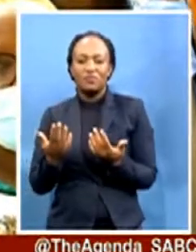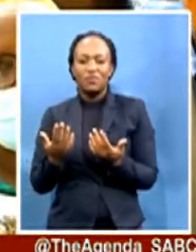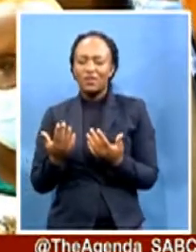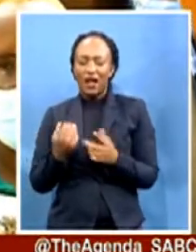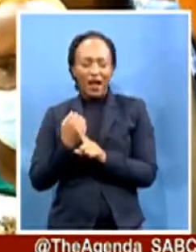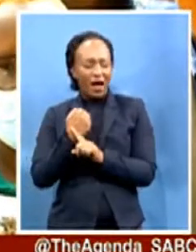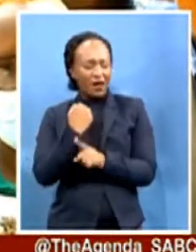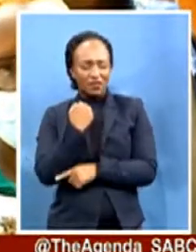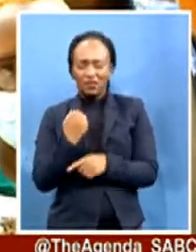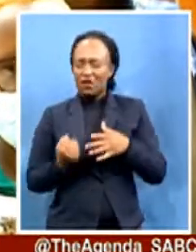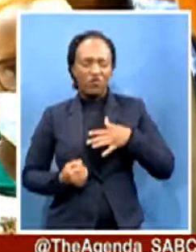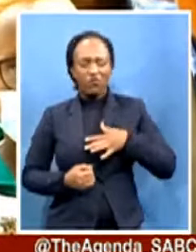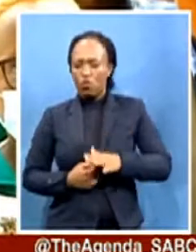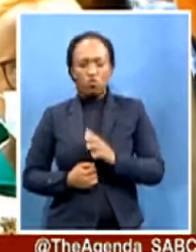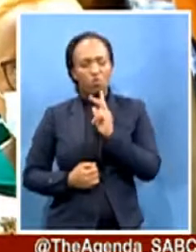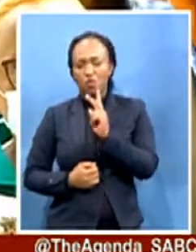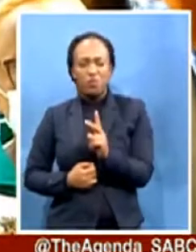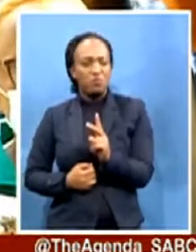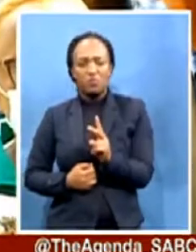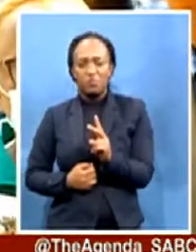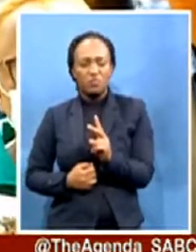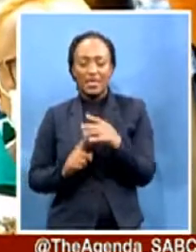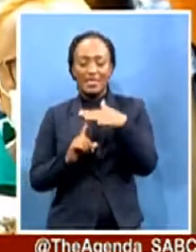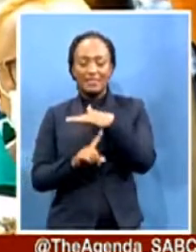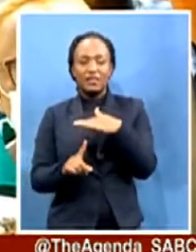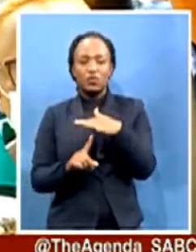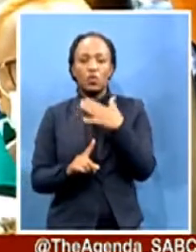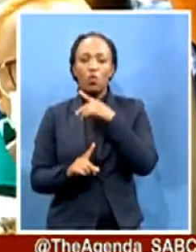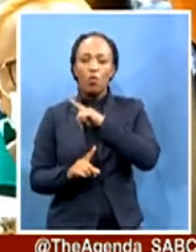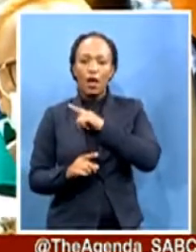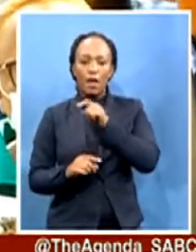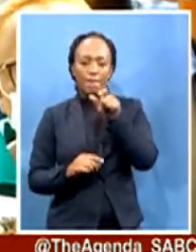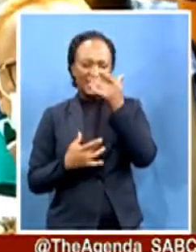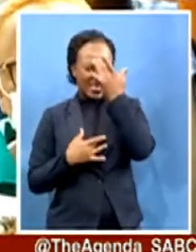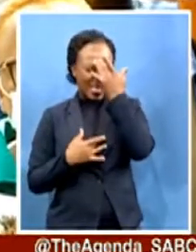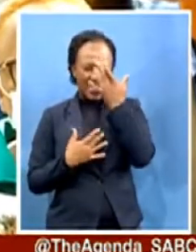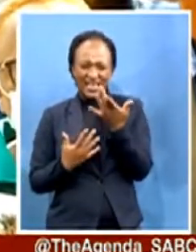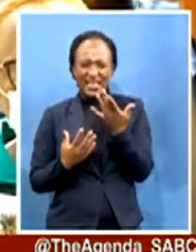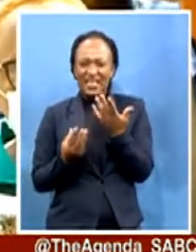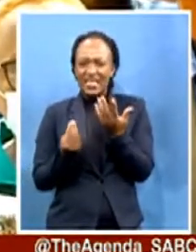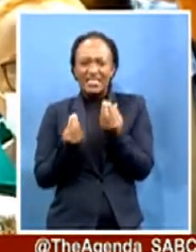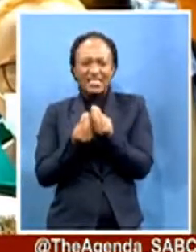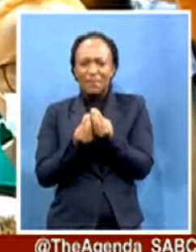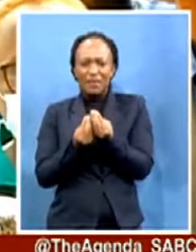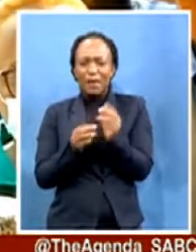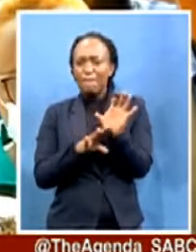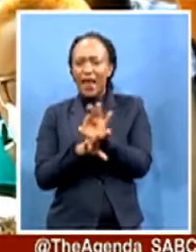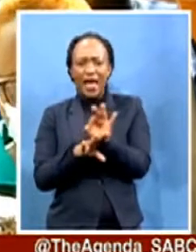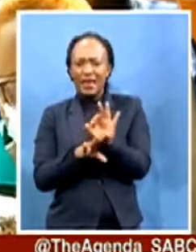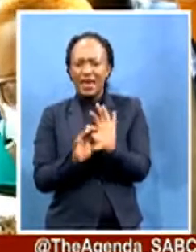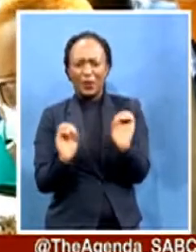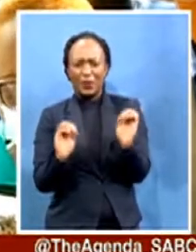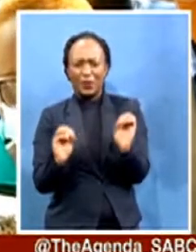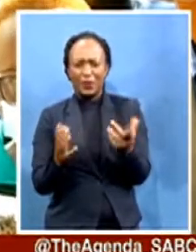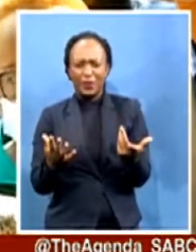where you lose a patient for something that was not part of the plan. It's still difficult enough to lose